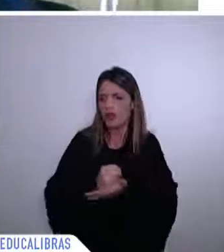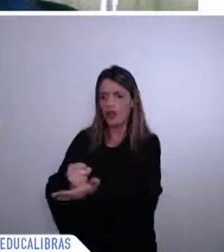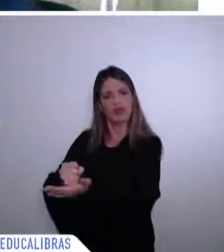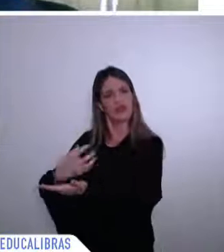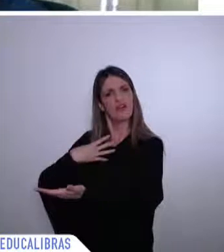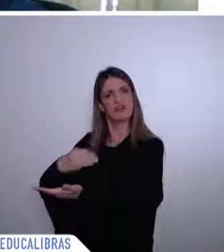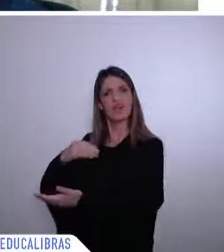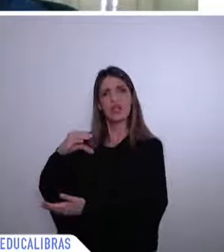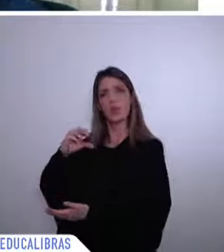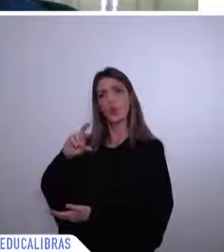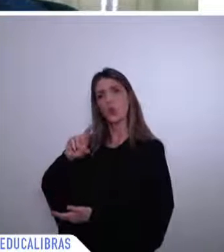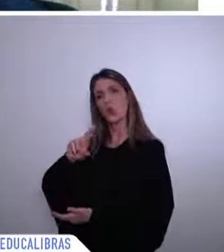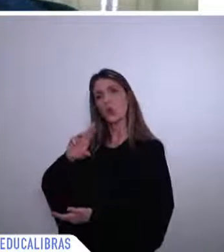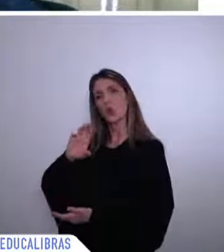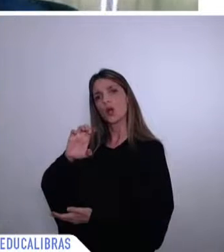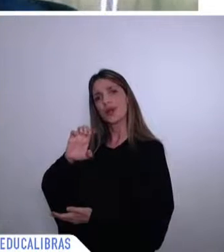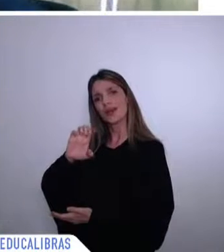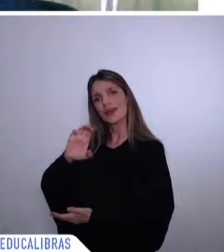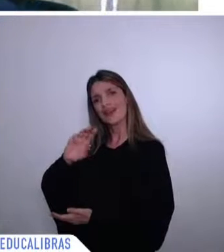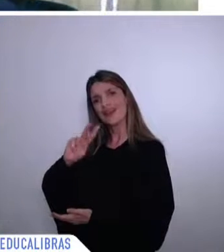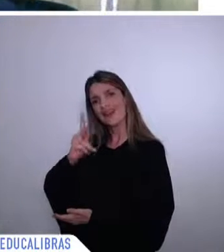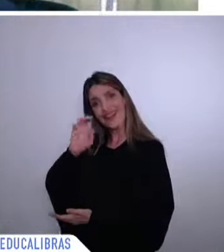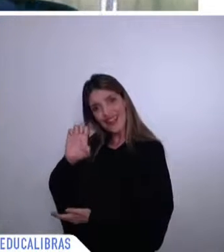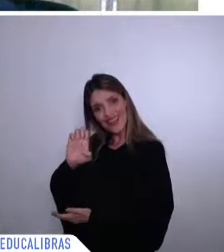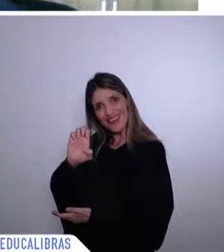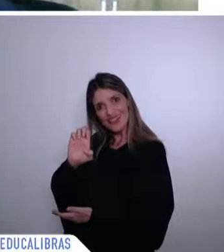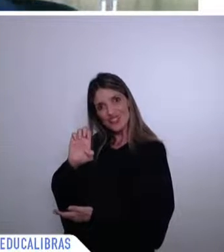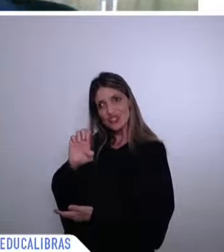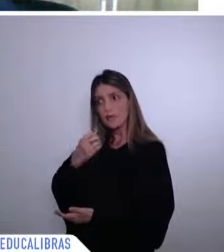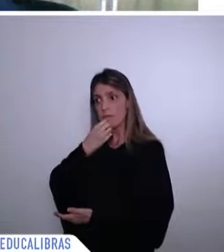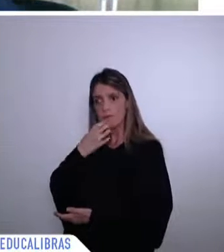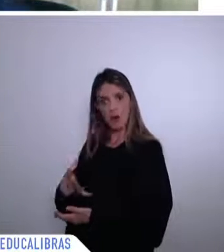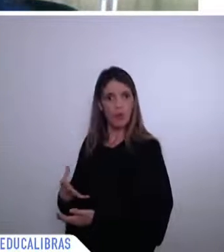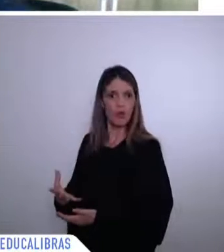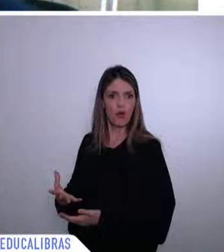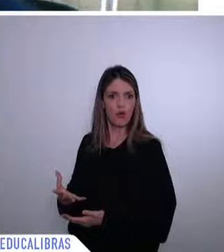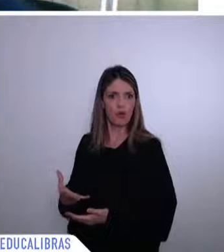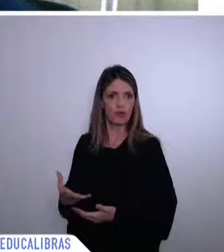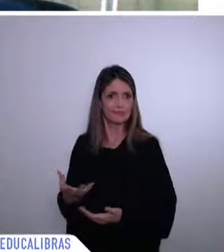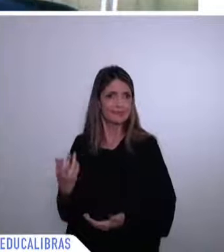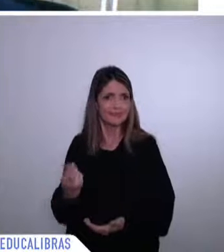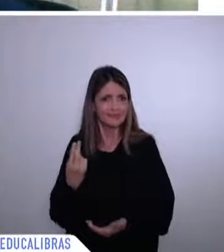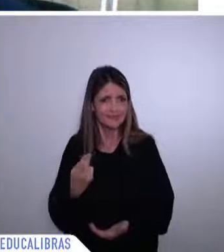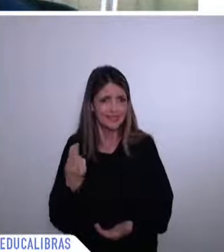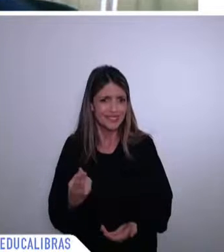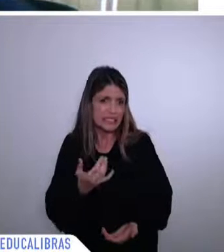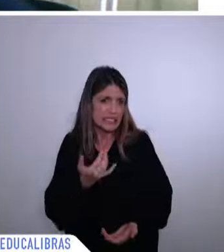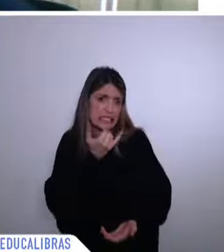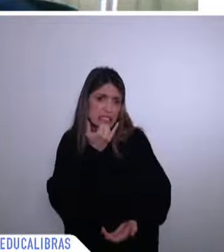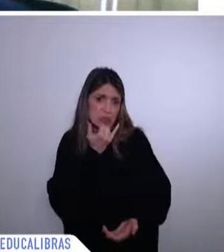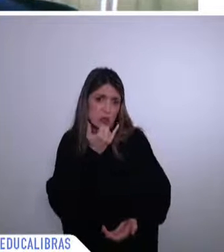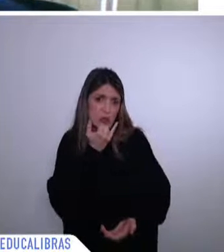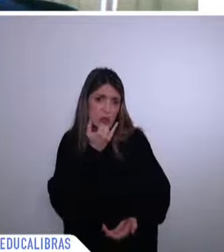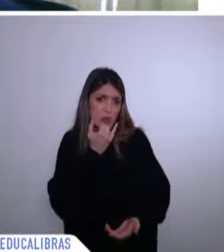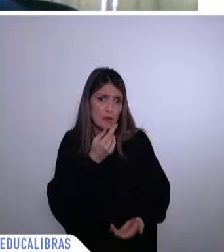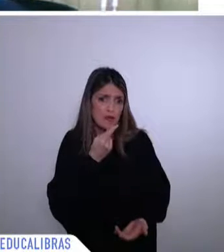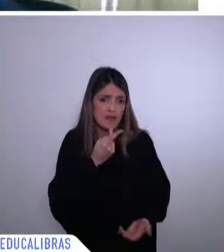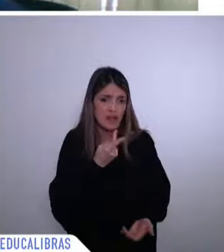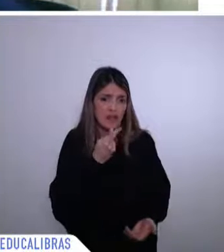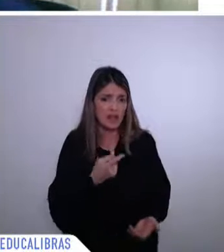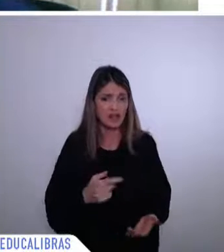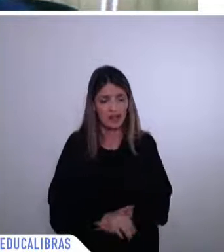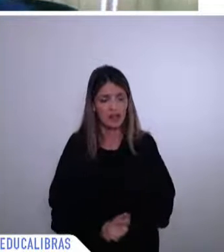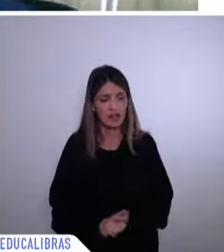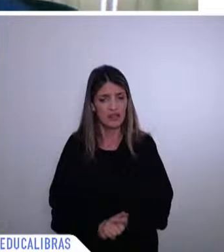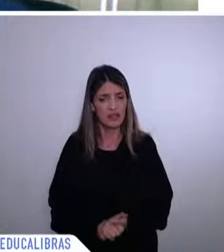in a daycare that has some kind of support for them. And sometimes kids go to daycare and they